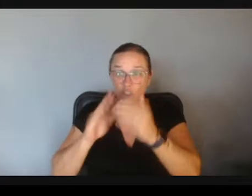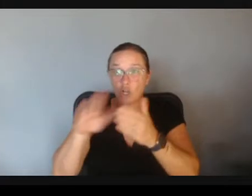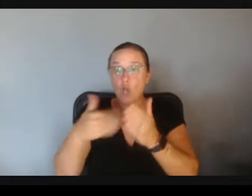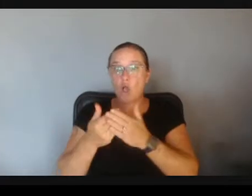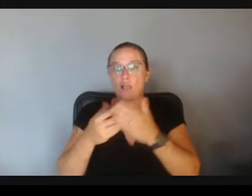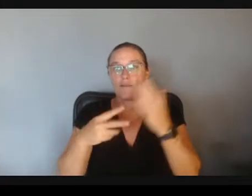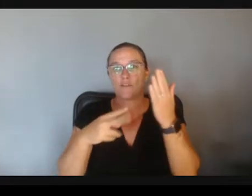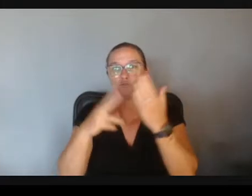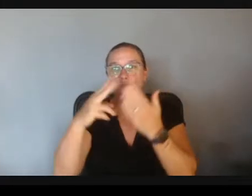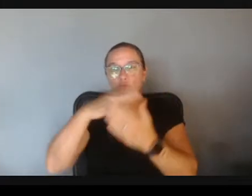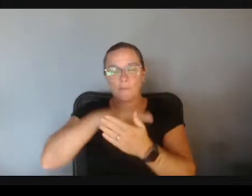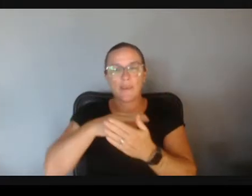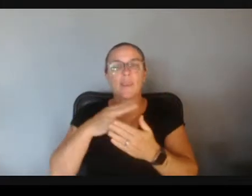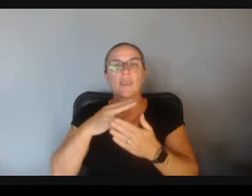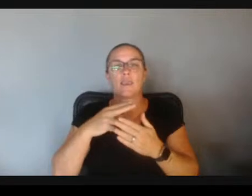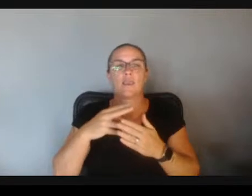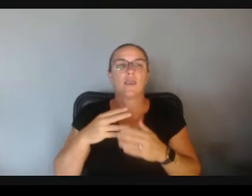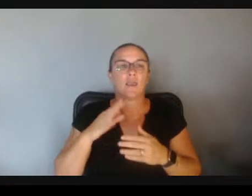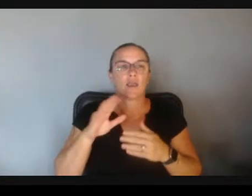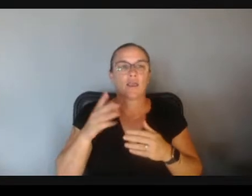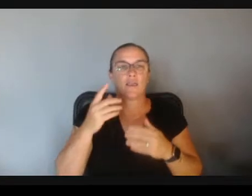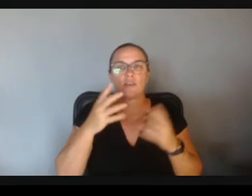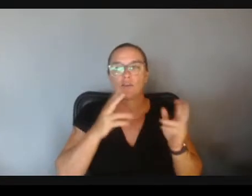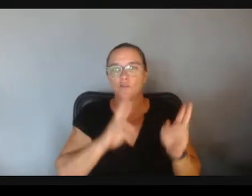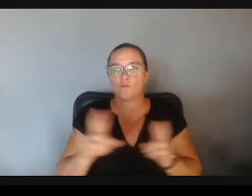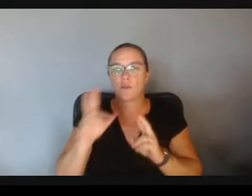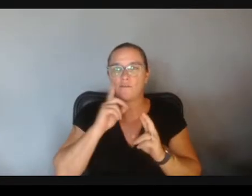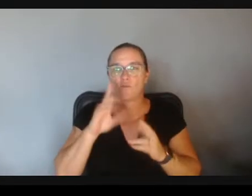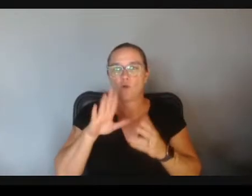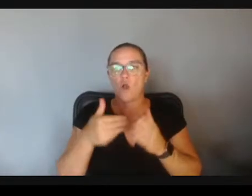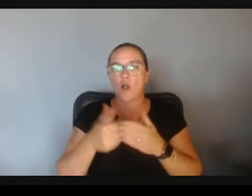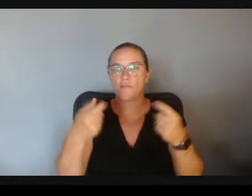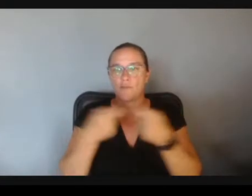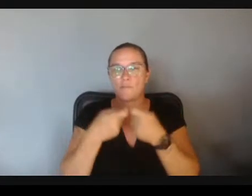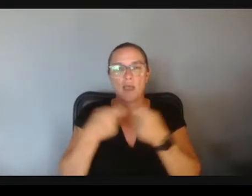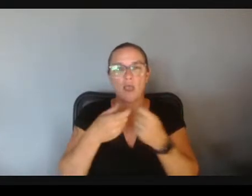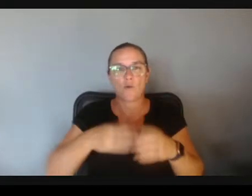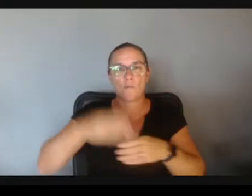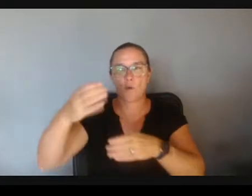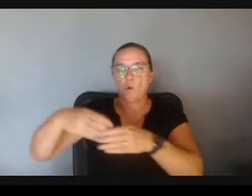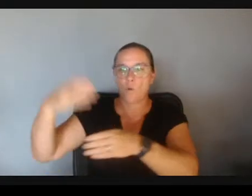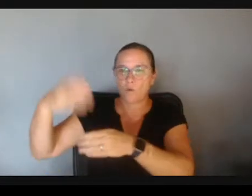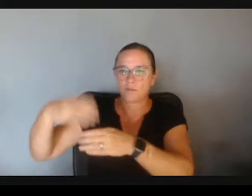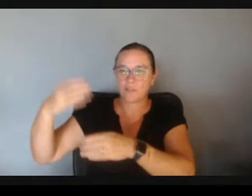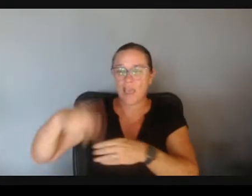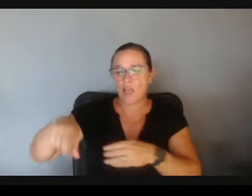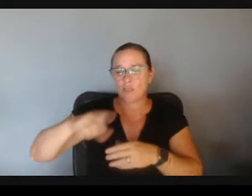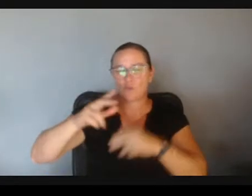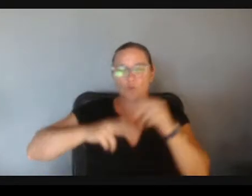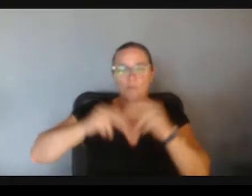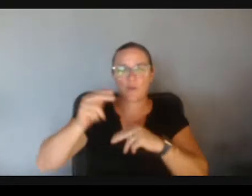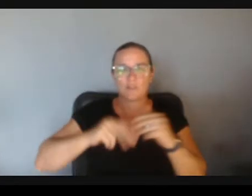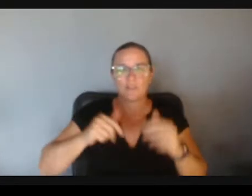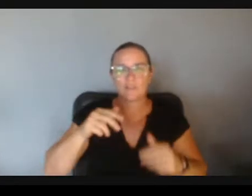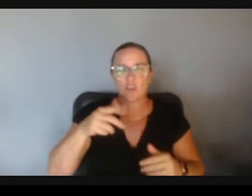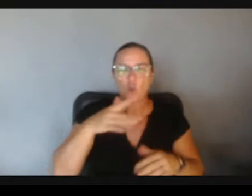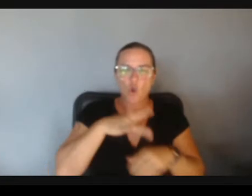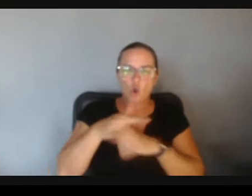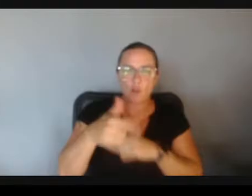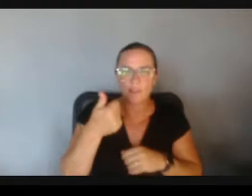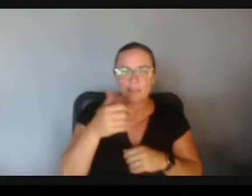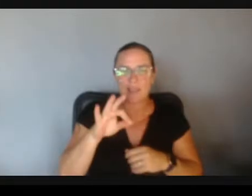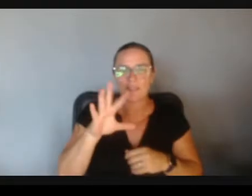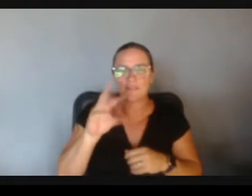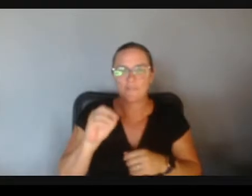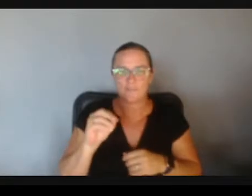the road, and that's all their power poles. The sections of the line were built in the early 1950s. The